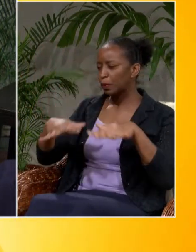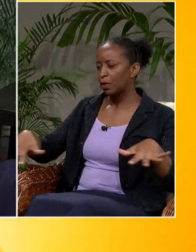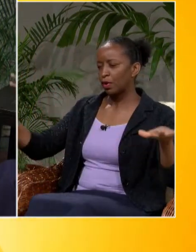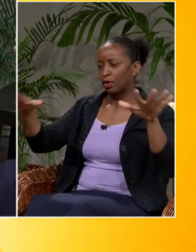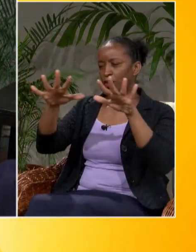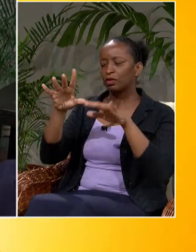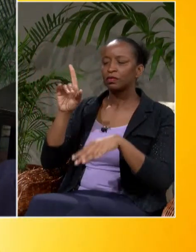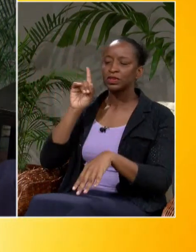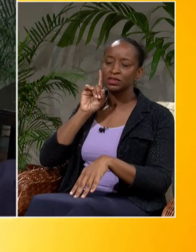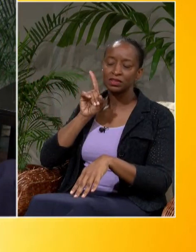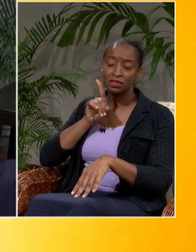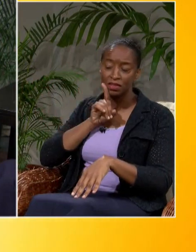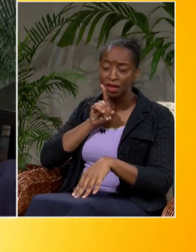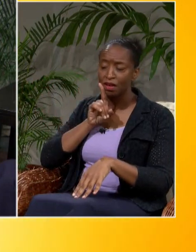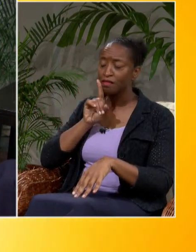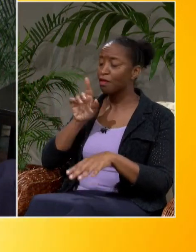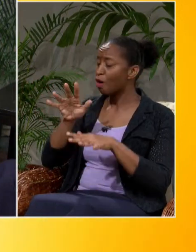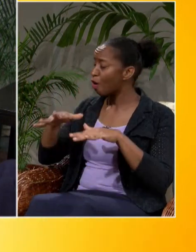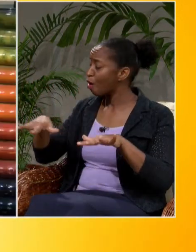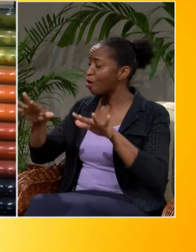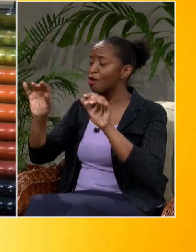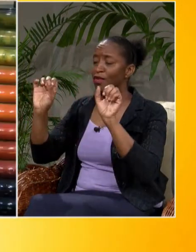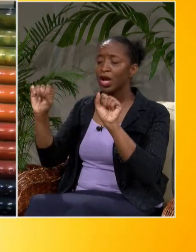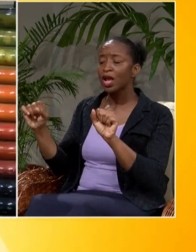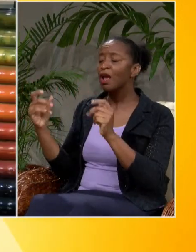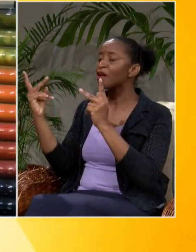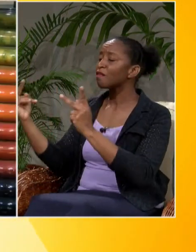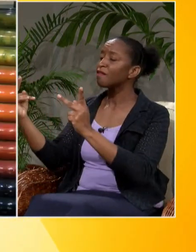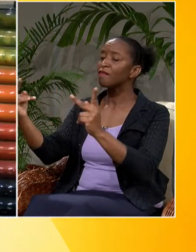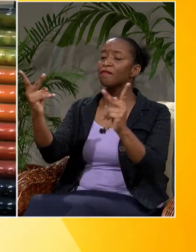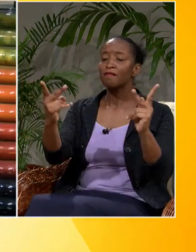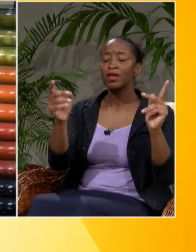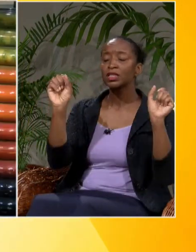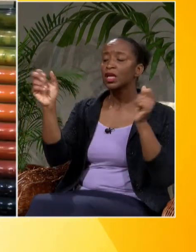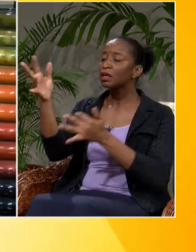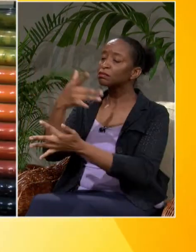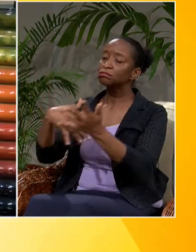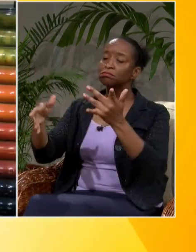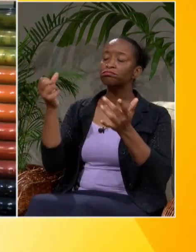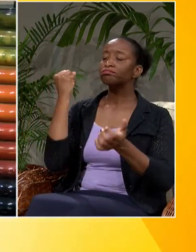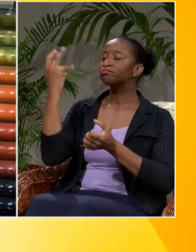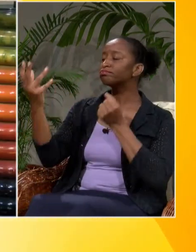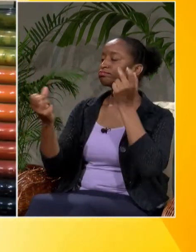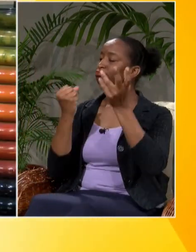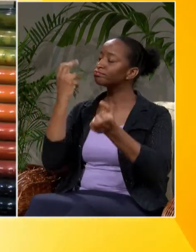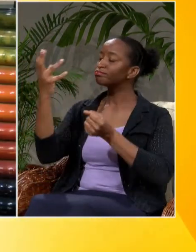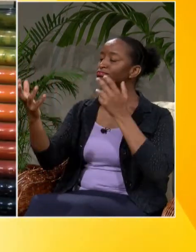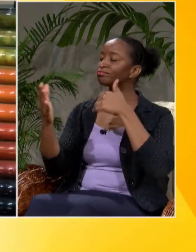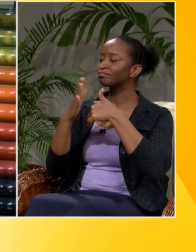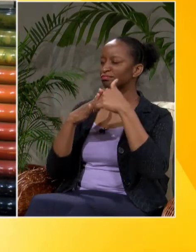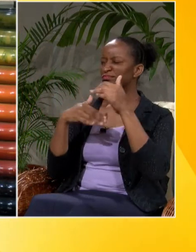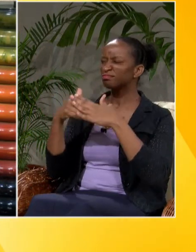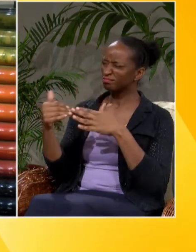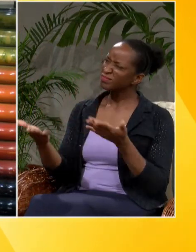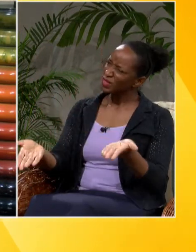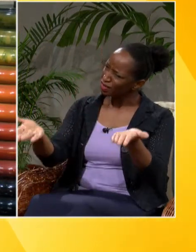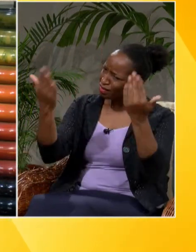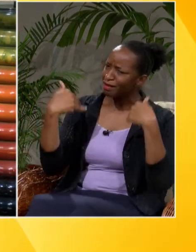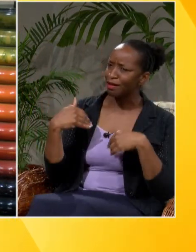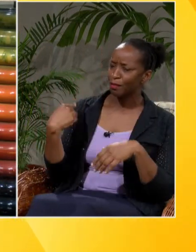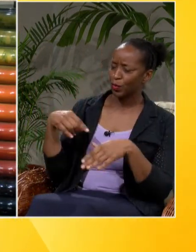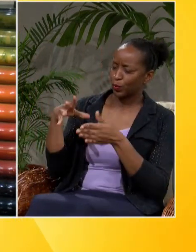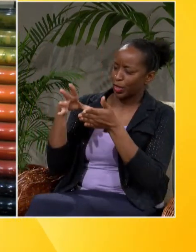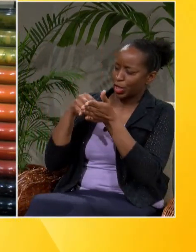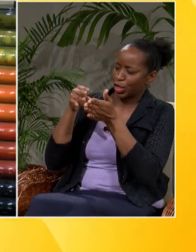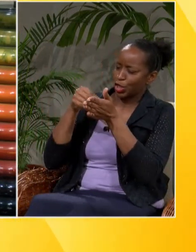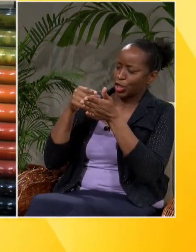deaf people everywhere can sign anywhere. Let's make an effort to learn together. I think it's